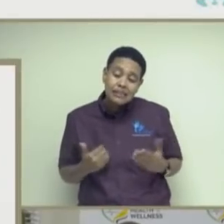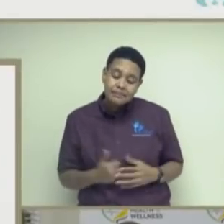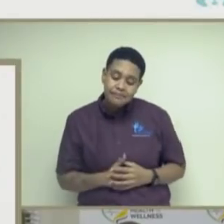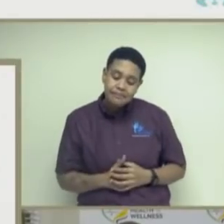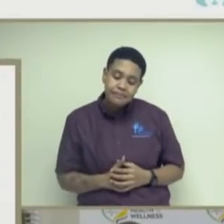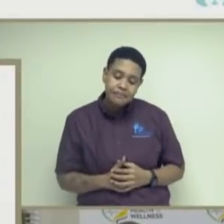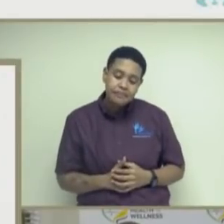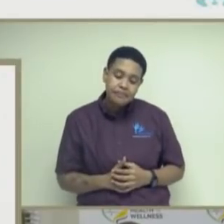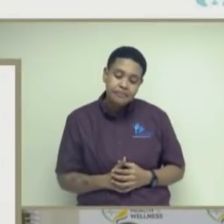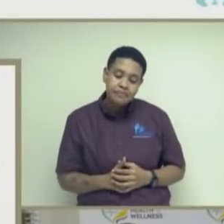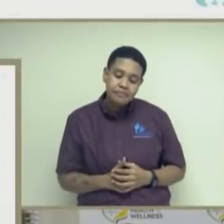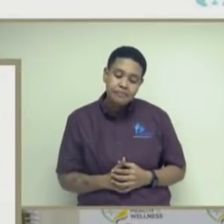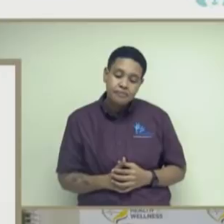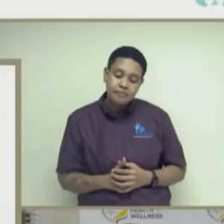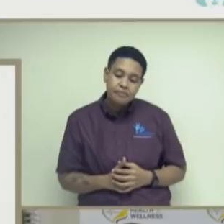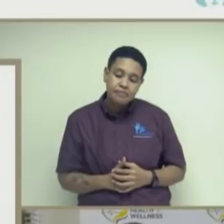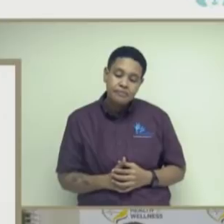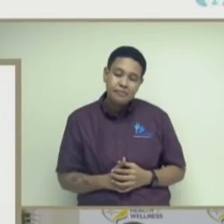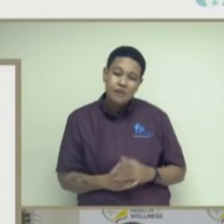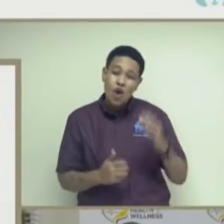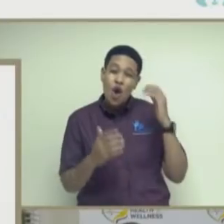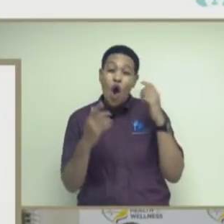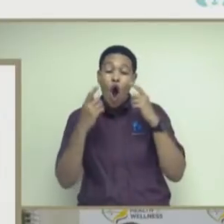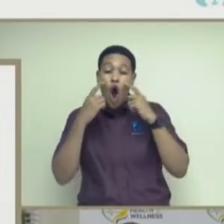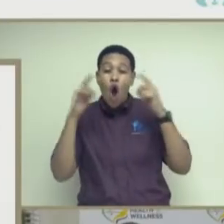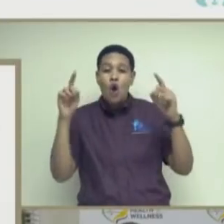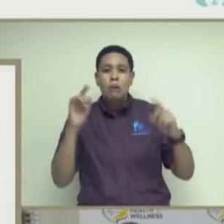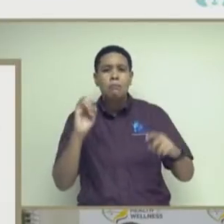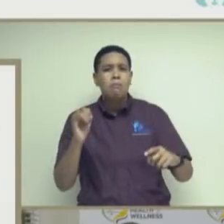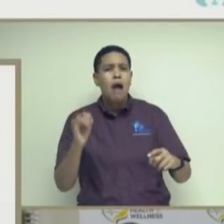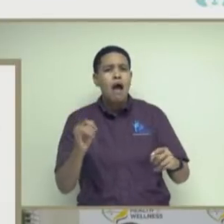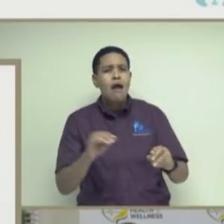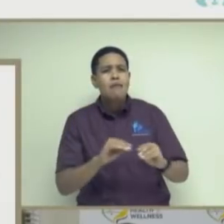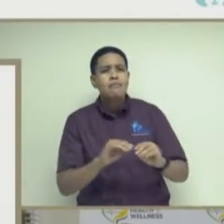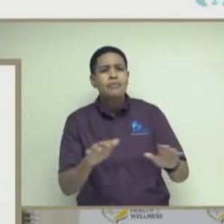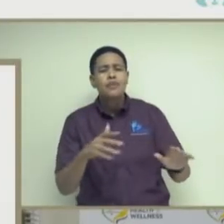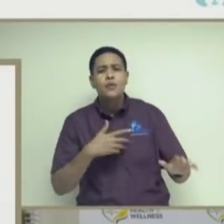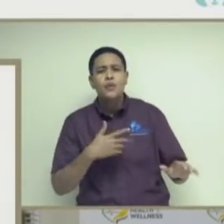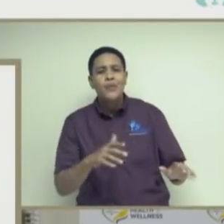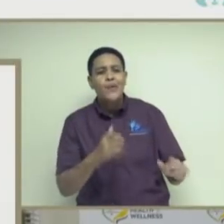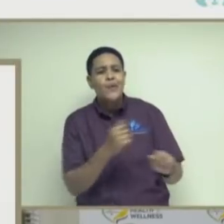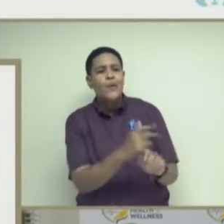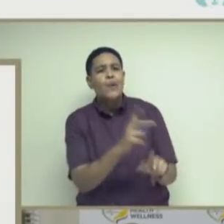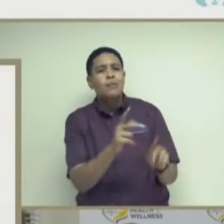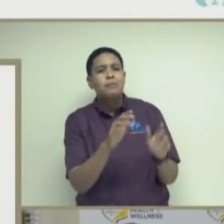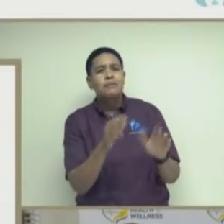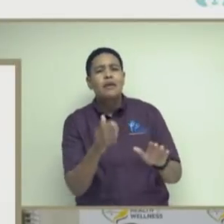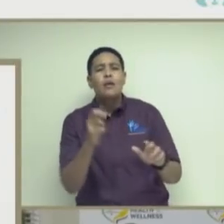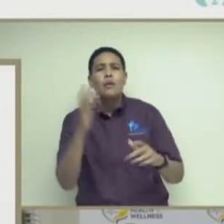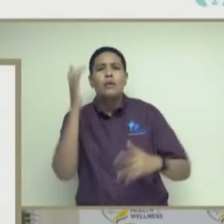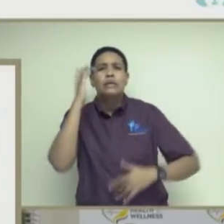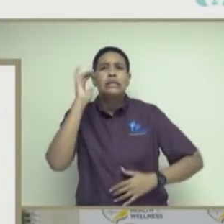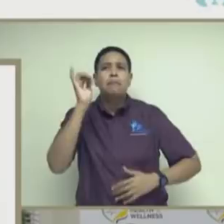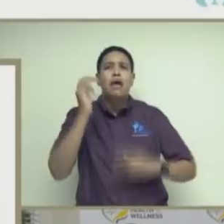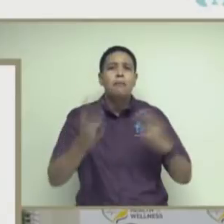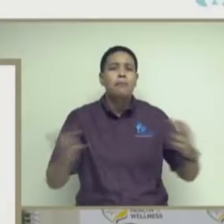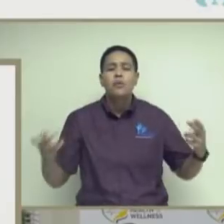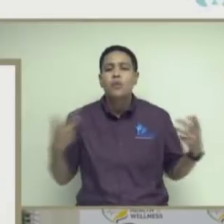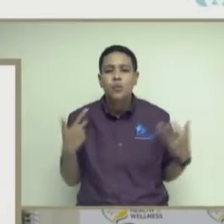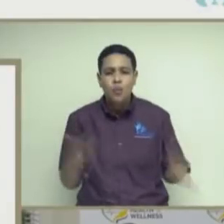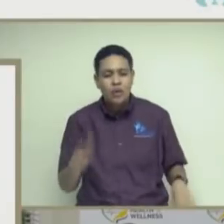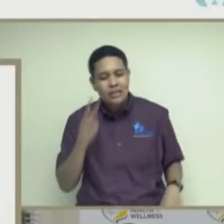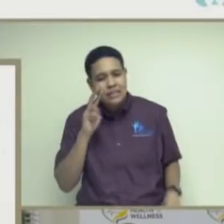greater levels of poor outcomes from infections. And so, as you would have seen from the